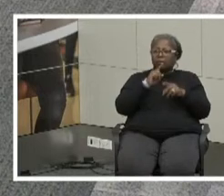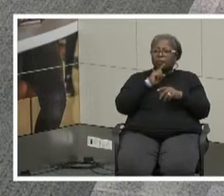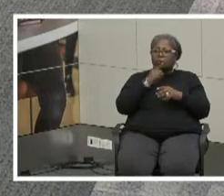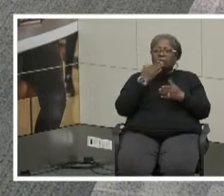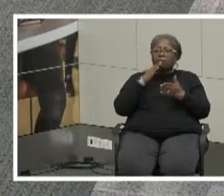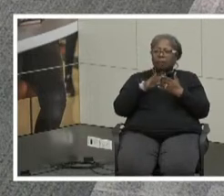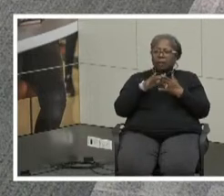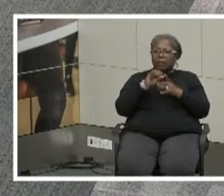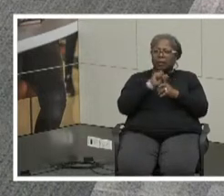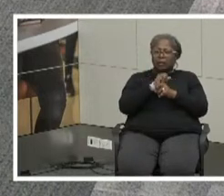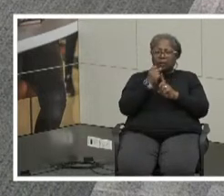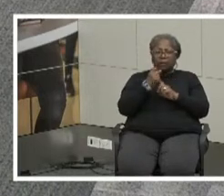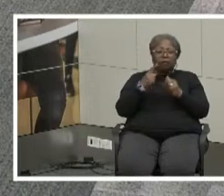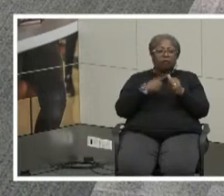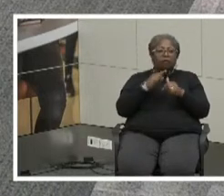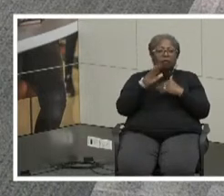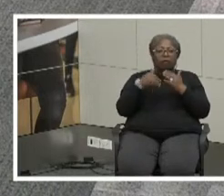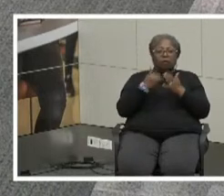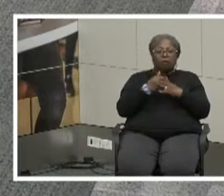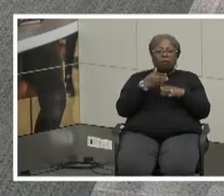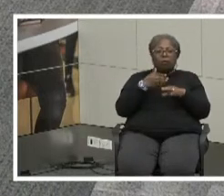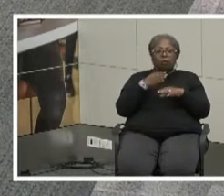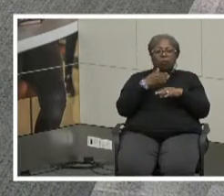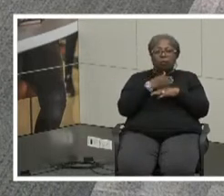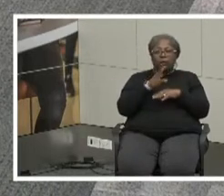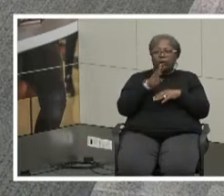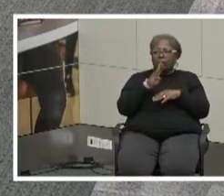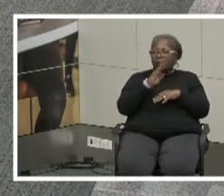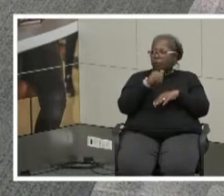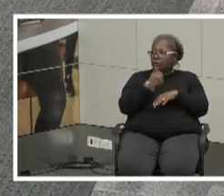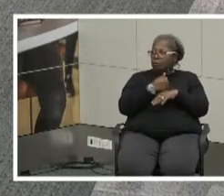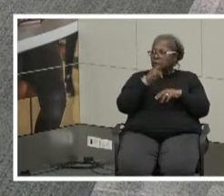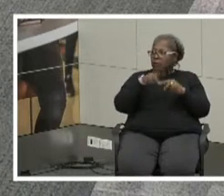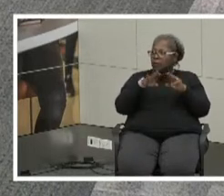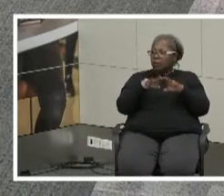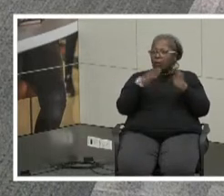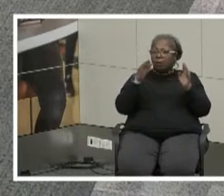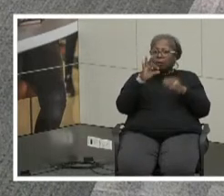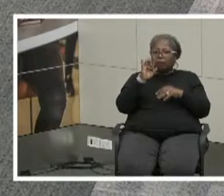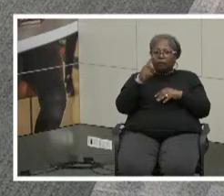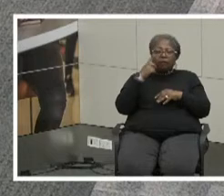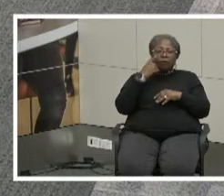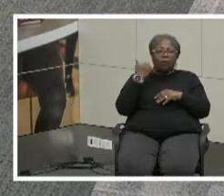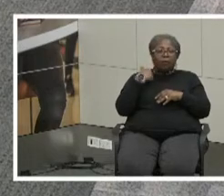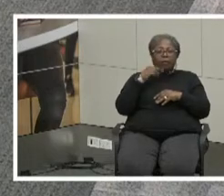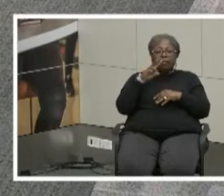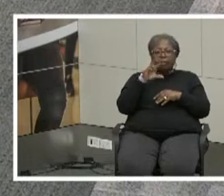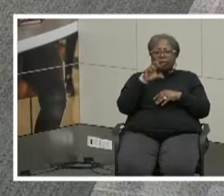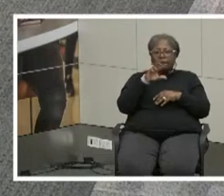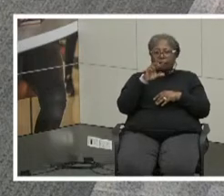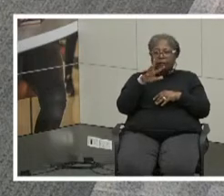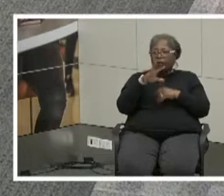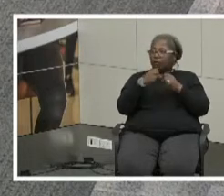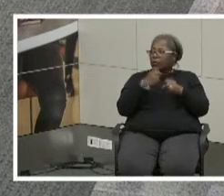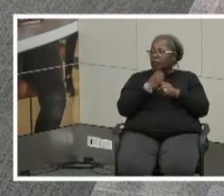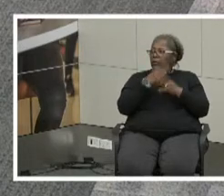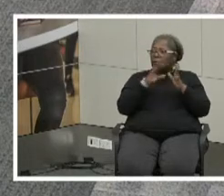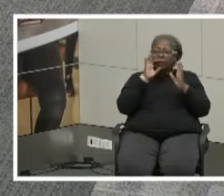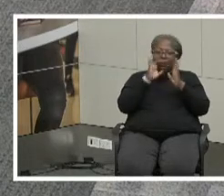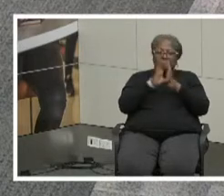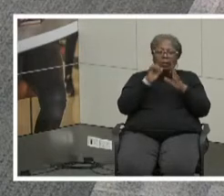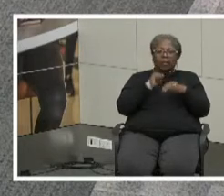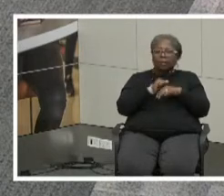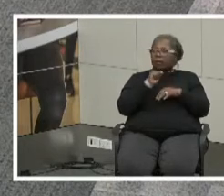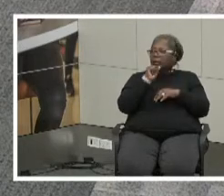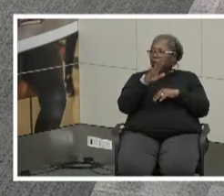bad condition first of all they are wood based containers that are sitting out in the open field for the past 30 35 years if you look at some of the pictures that I've